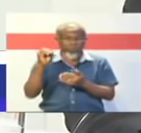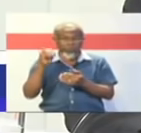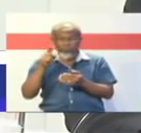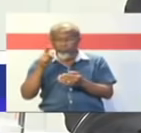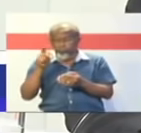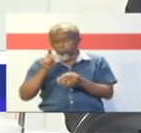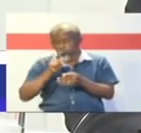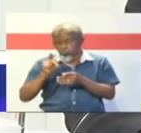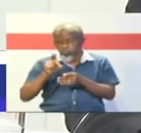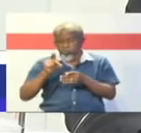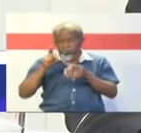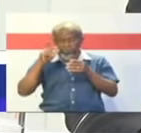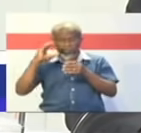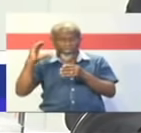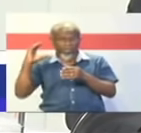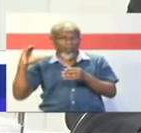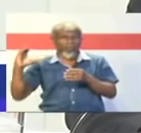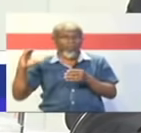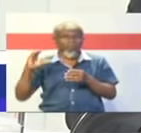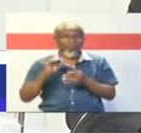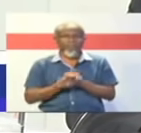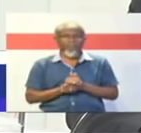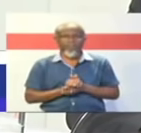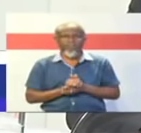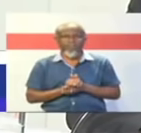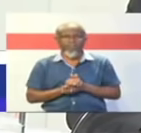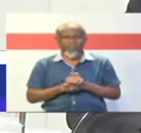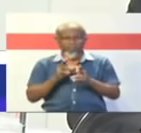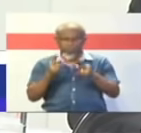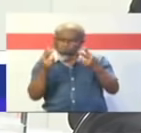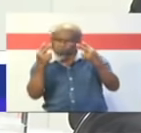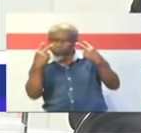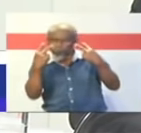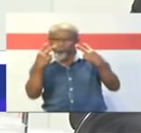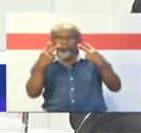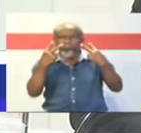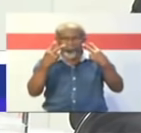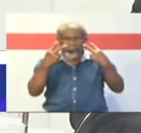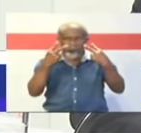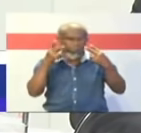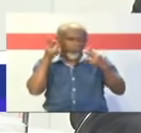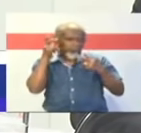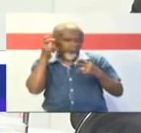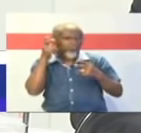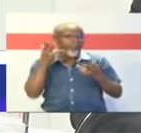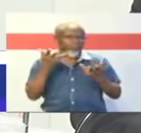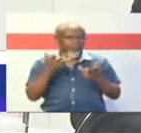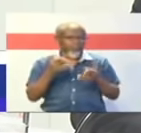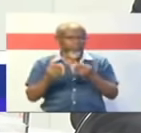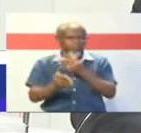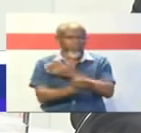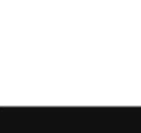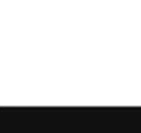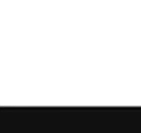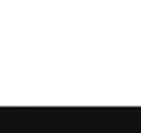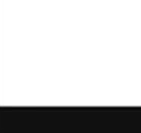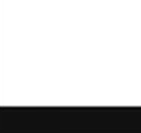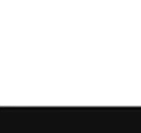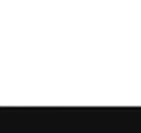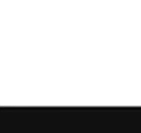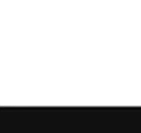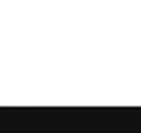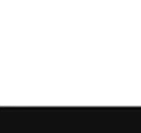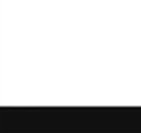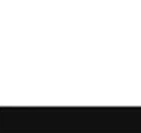morning to Professor Carrington. Good morning to members of the media, members of the viewing and listening public. If we can go straight to my first slide, we will go